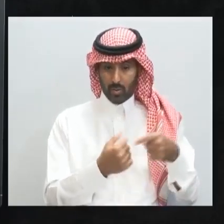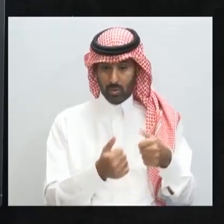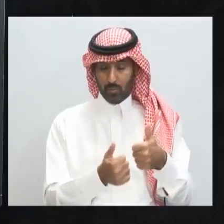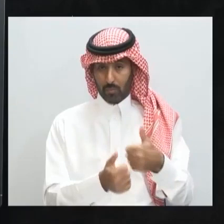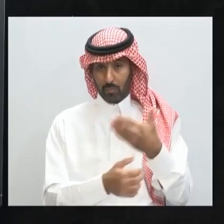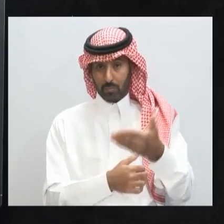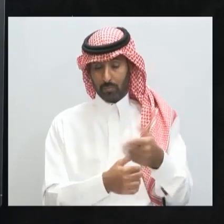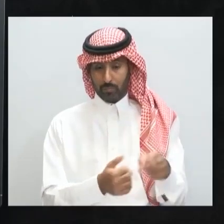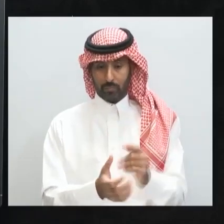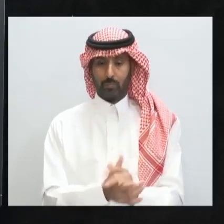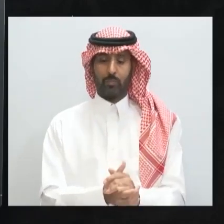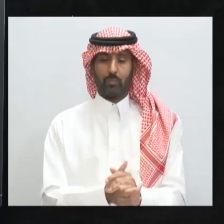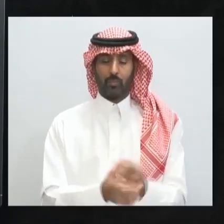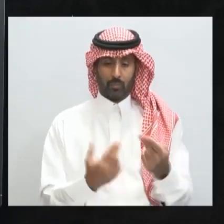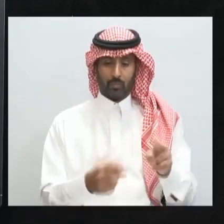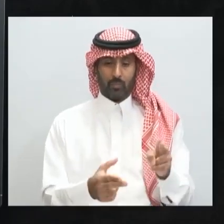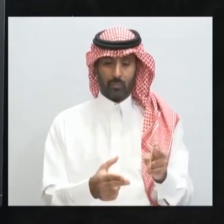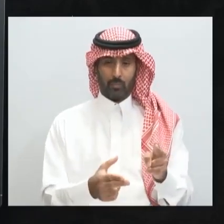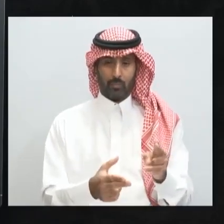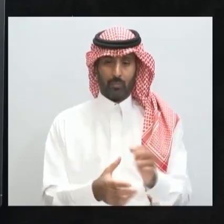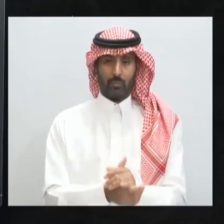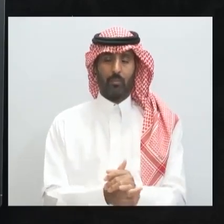chart. So we're going to start. We have here.